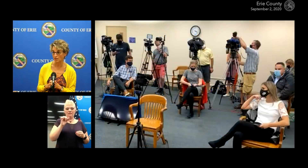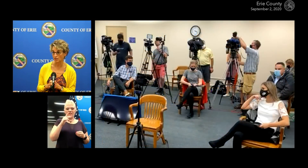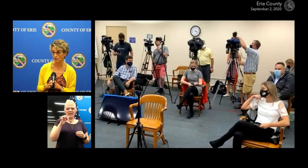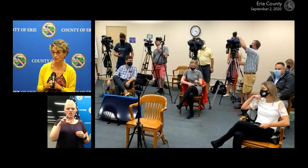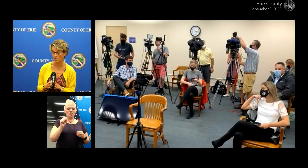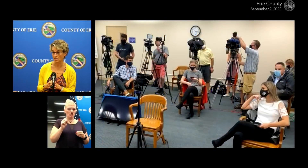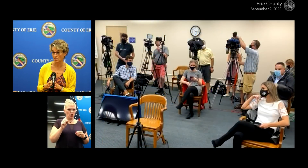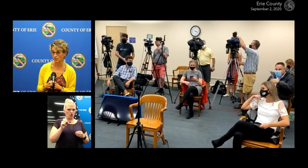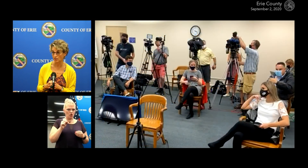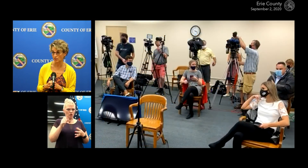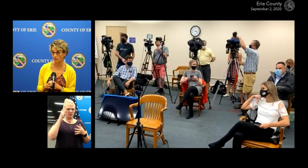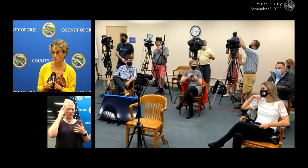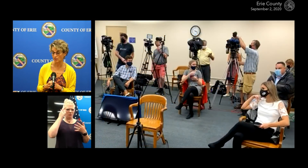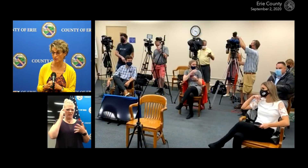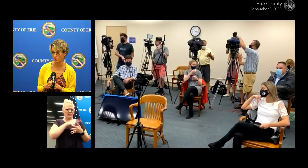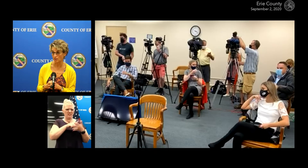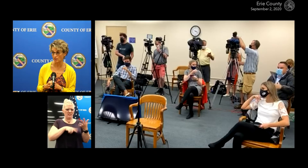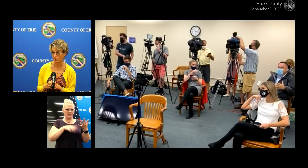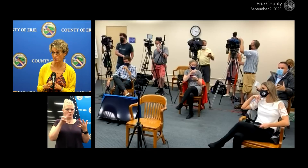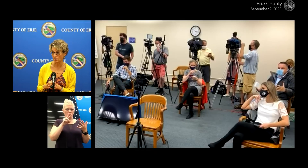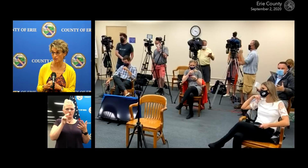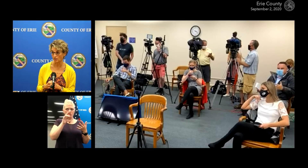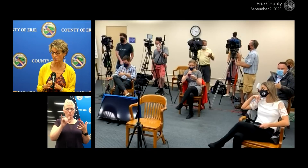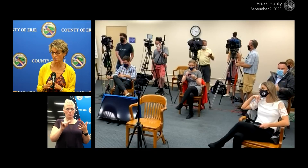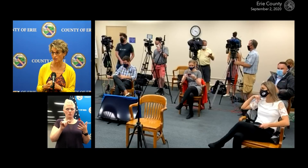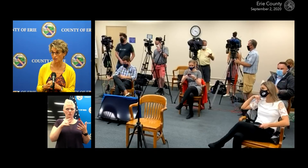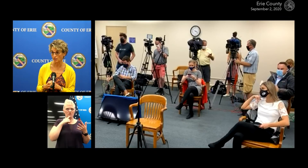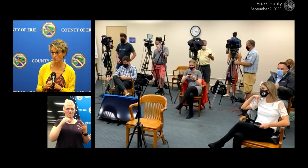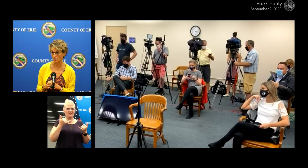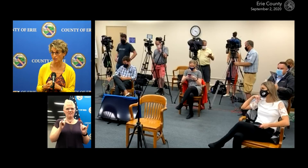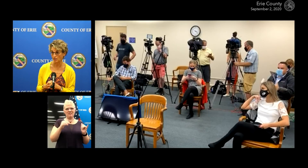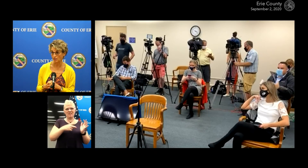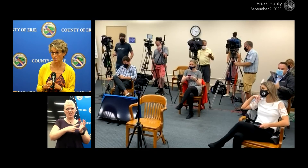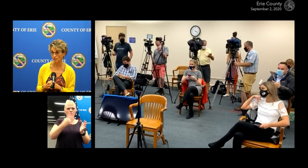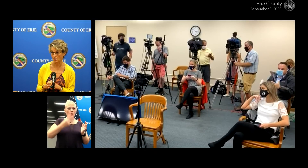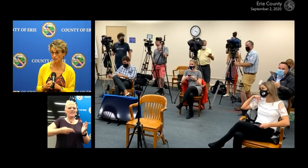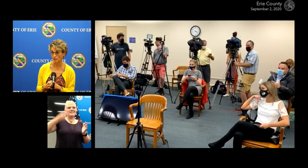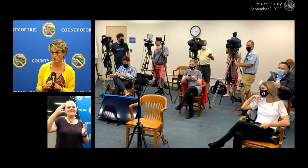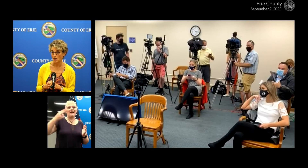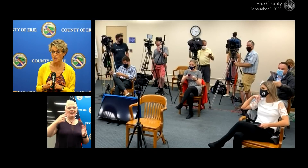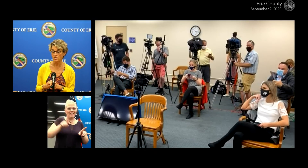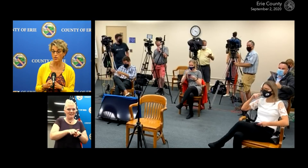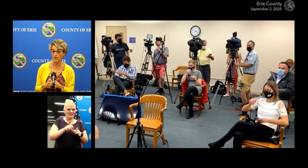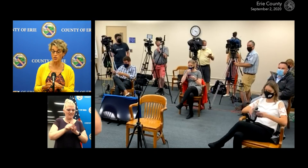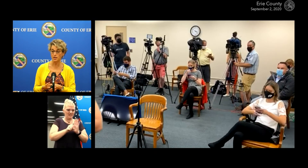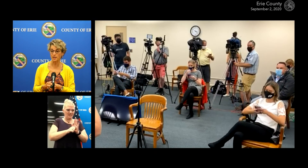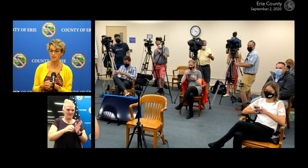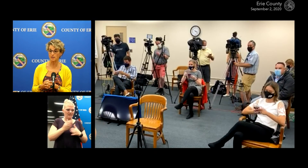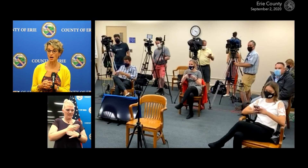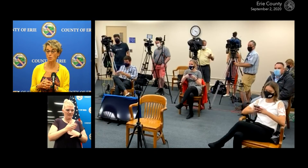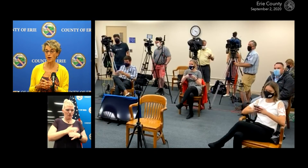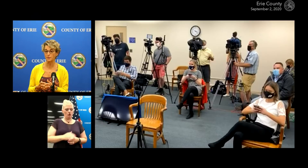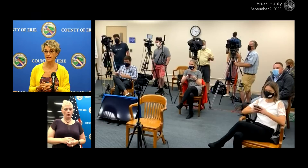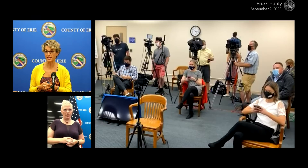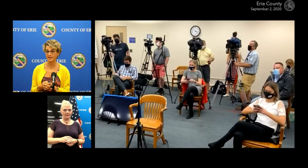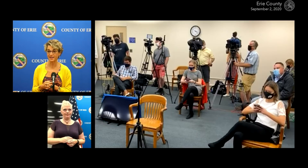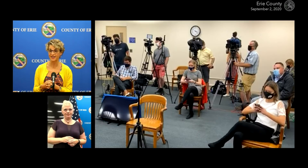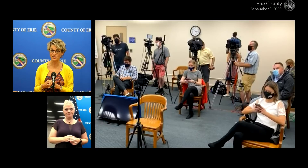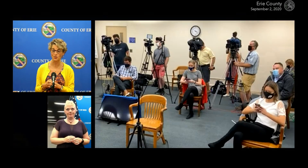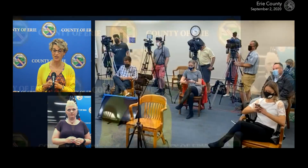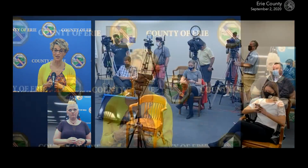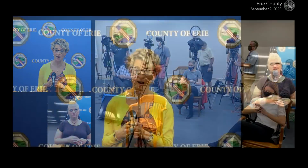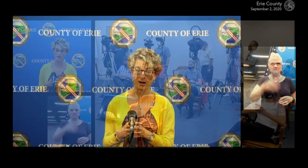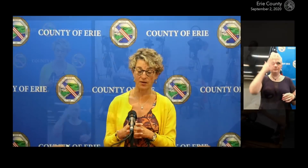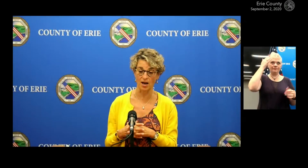be leading to Western New York as a region still being nearly twice as high an infection rate as the state average? So the question is, why do we think